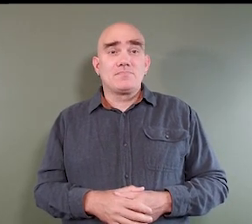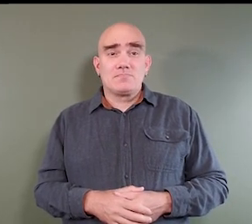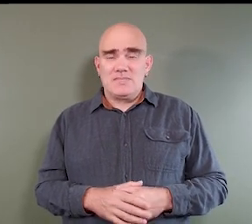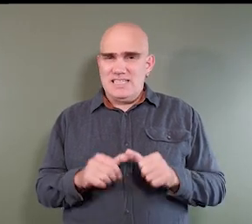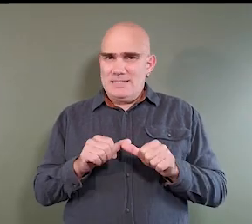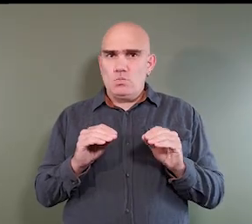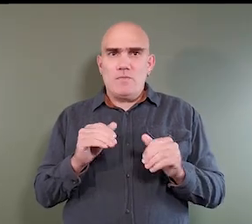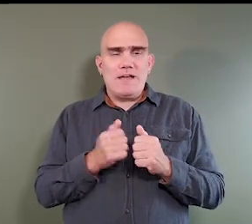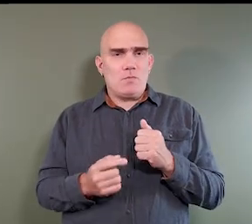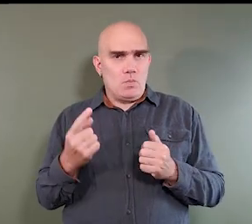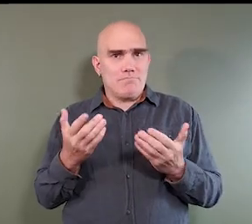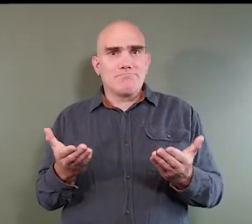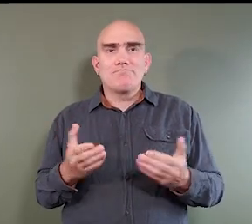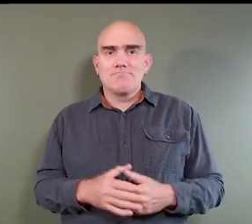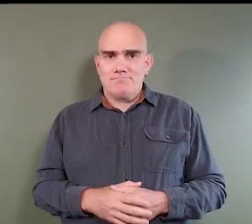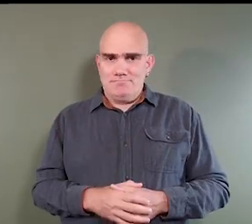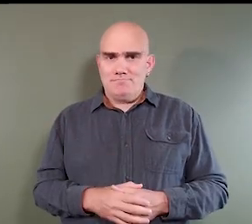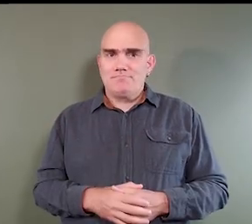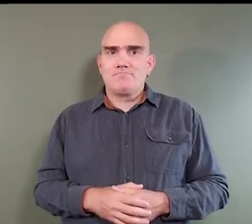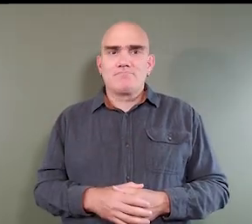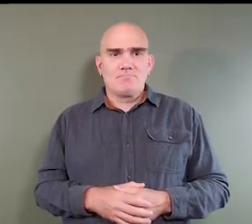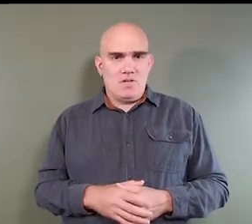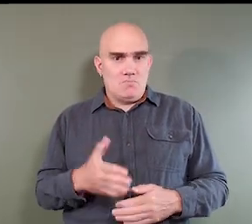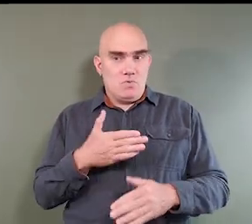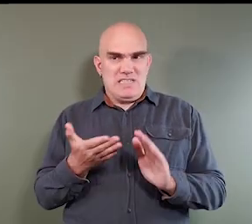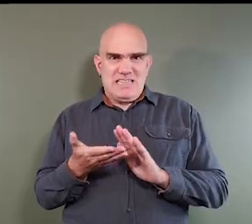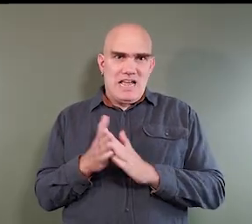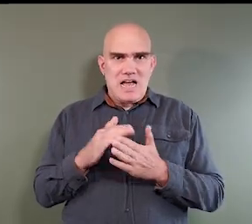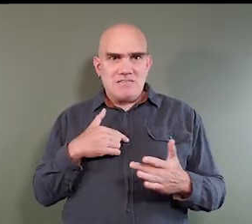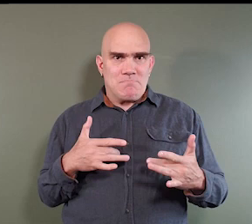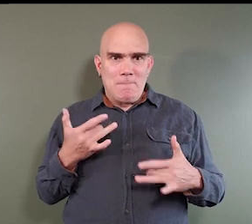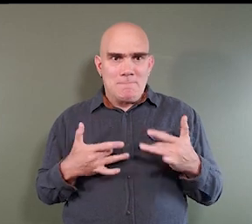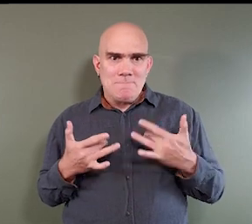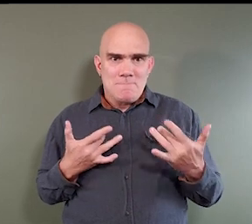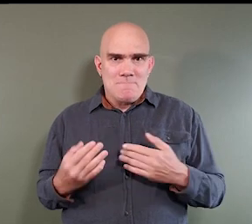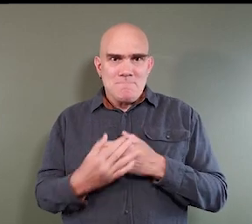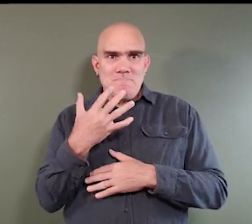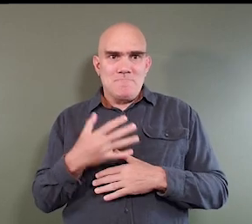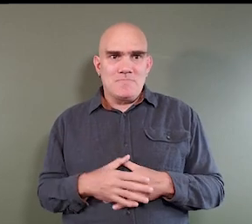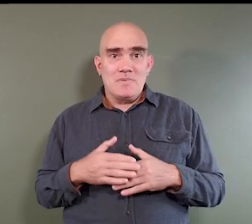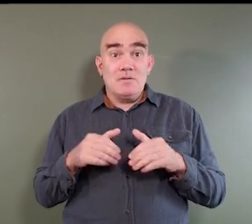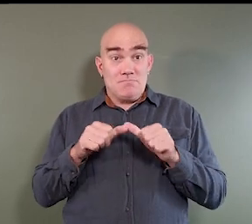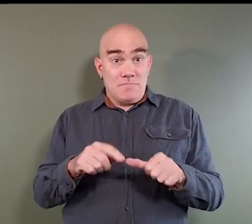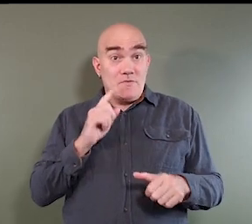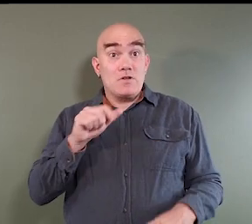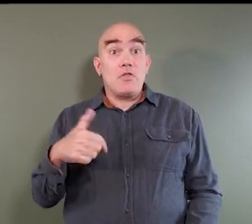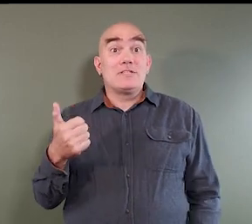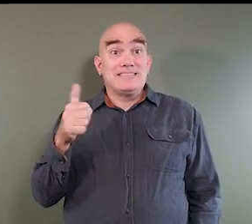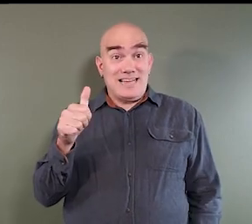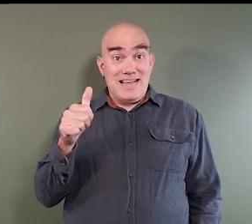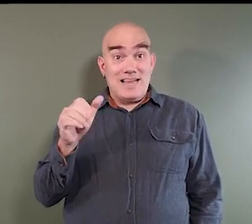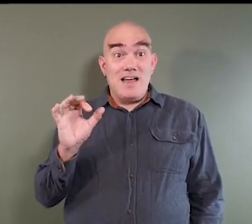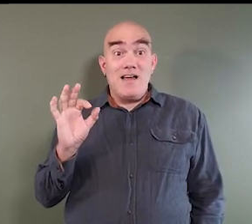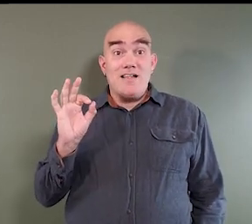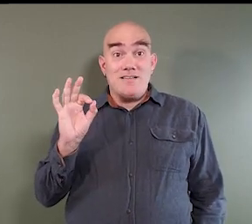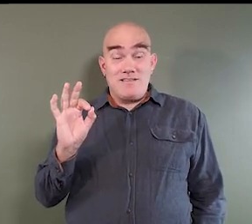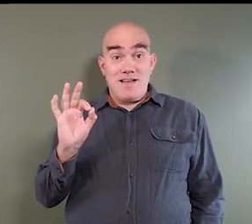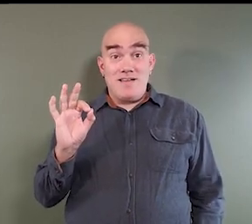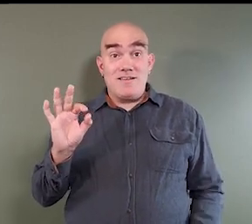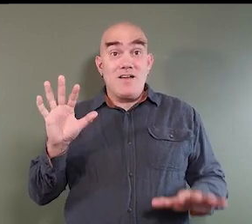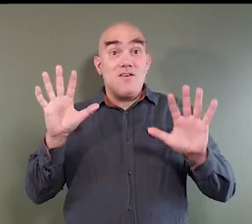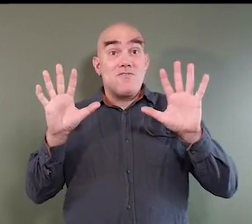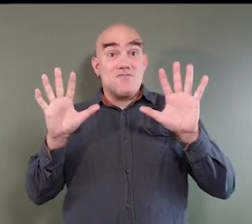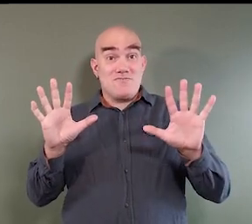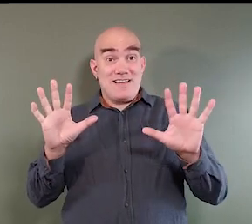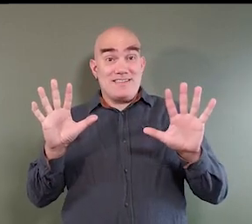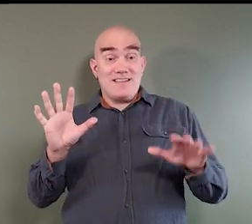Let's keep moving, everyone. Music's getting us pumped. Let's go for another 10, 9,